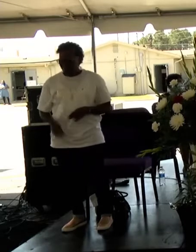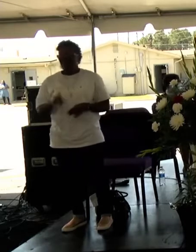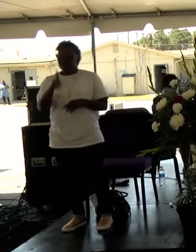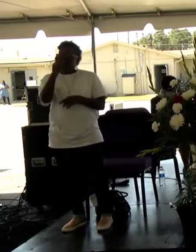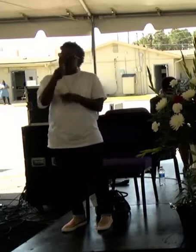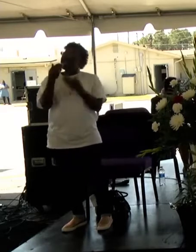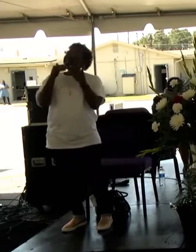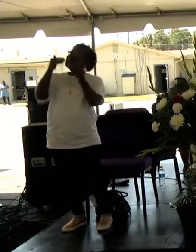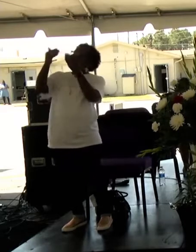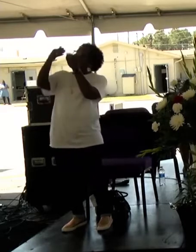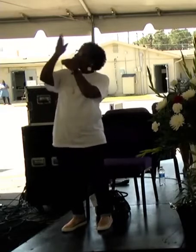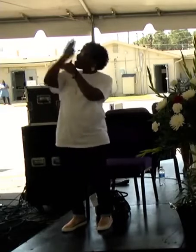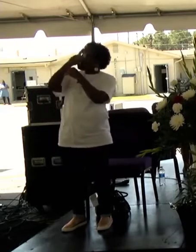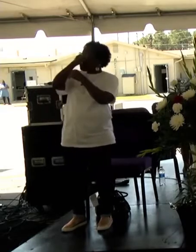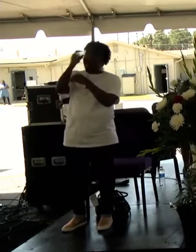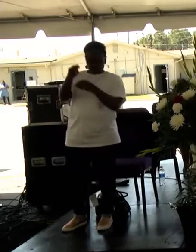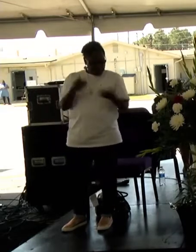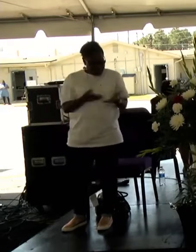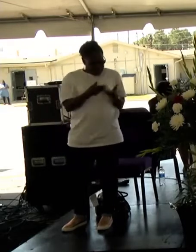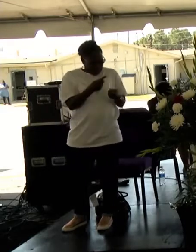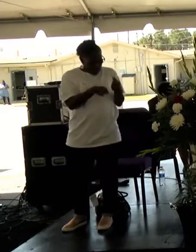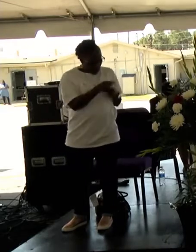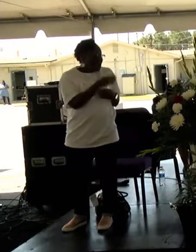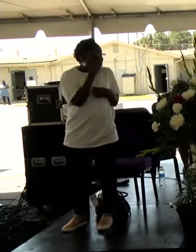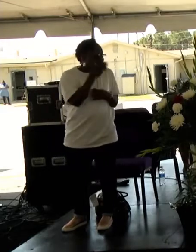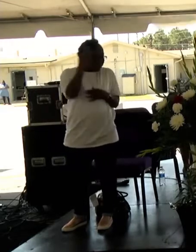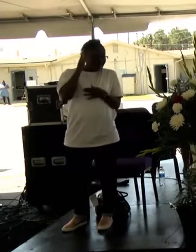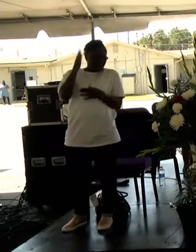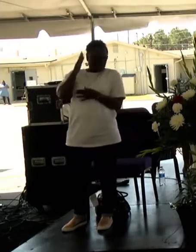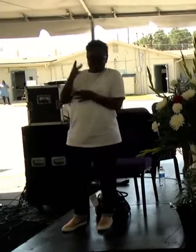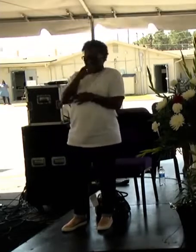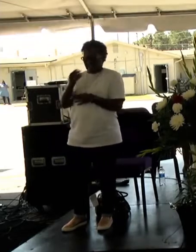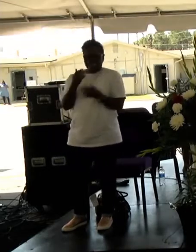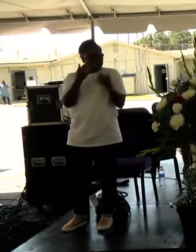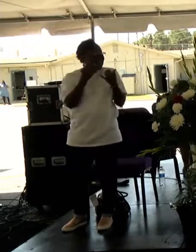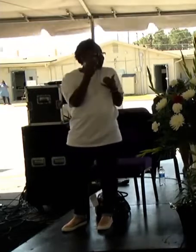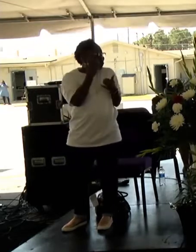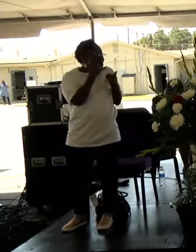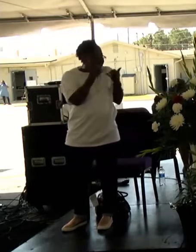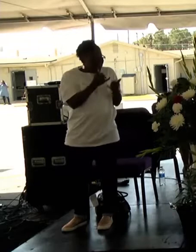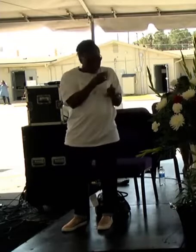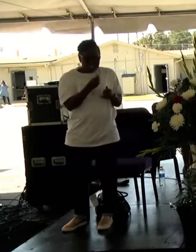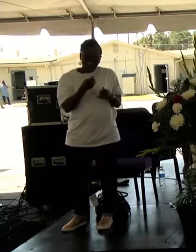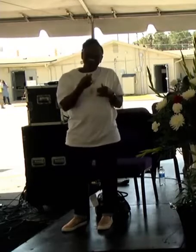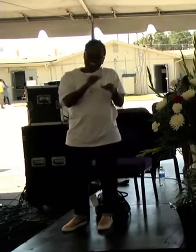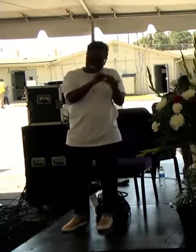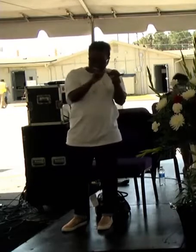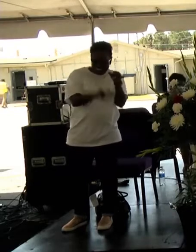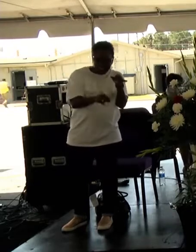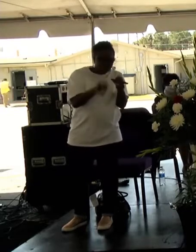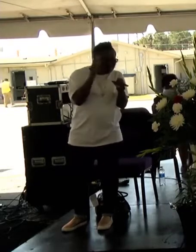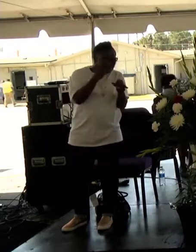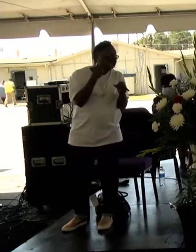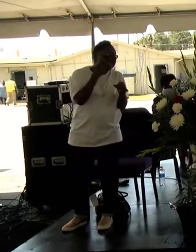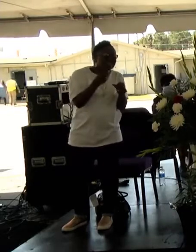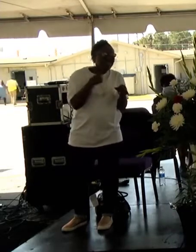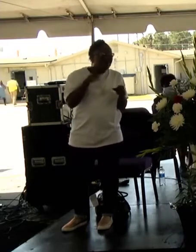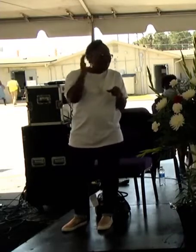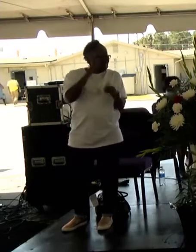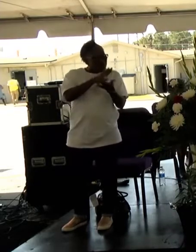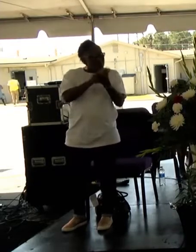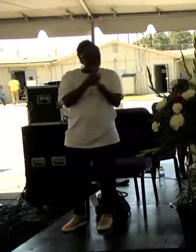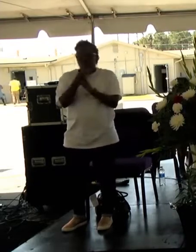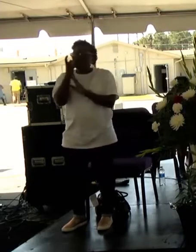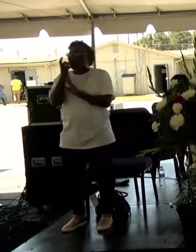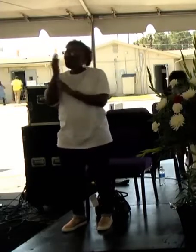God, because that means you were here when they knew you. They know you now, and just hang around. You'll see what I'm going to become. How many of you know God